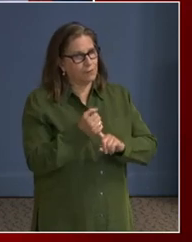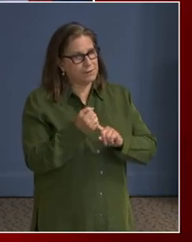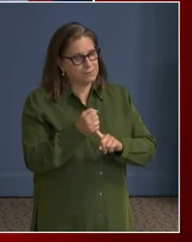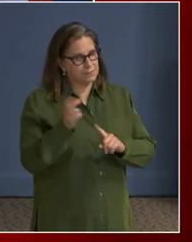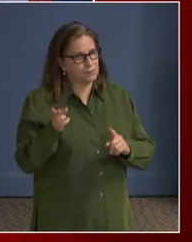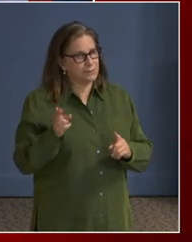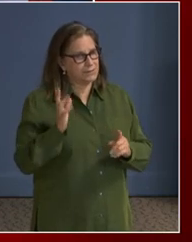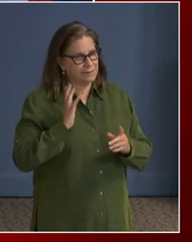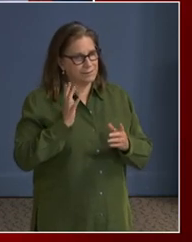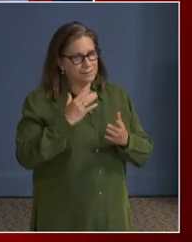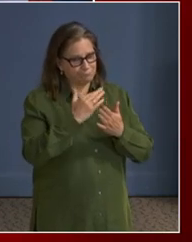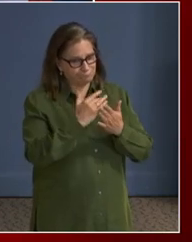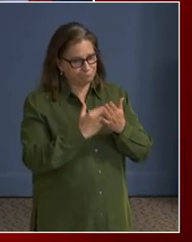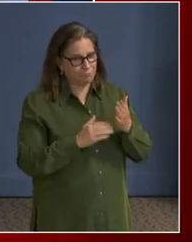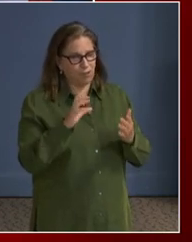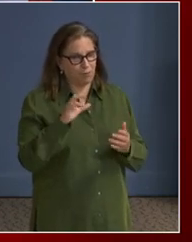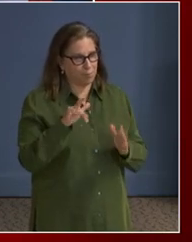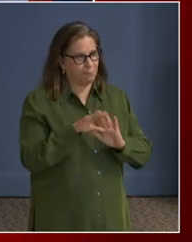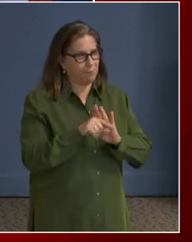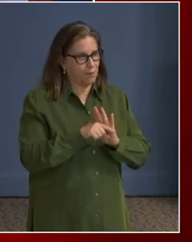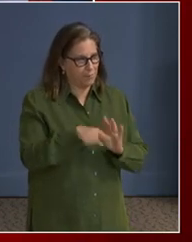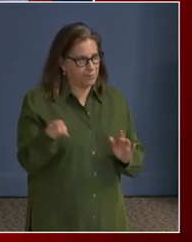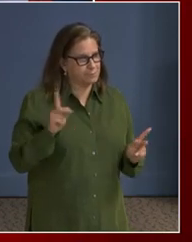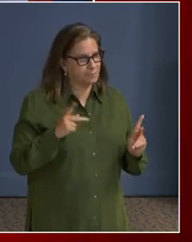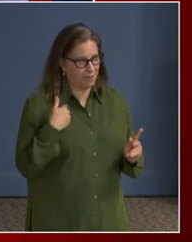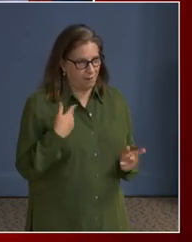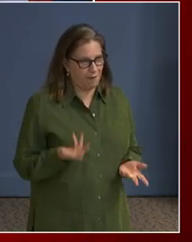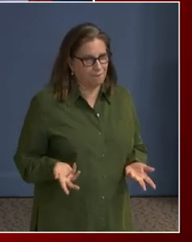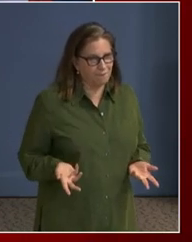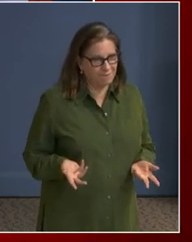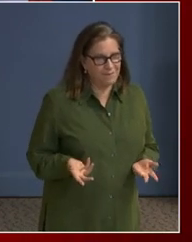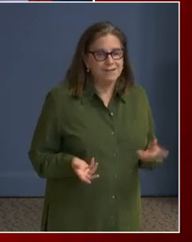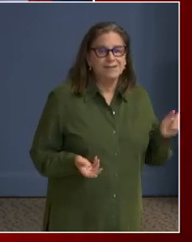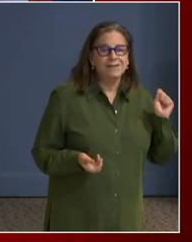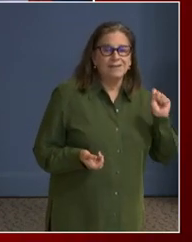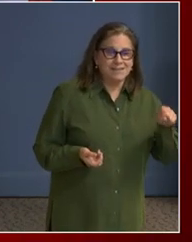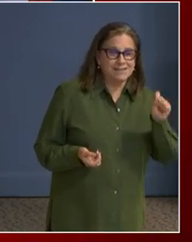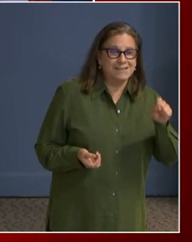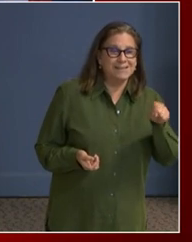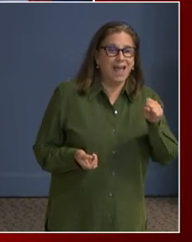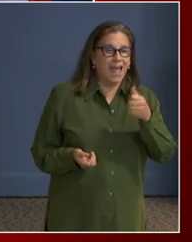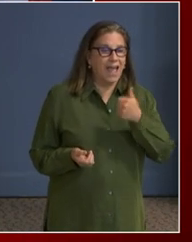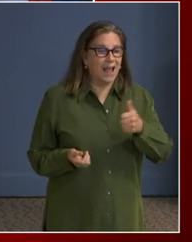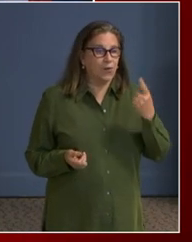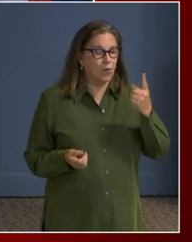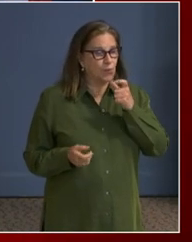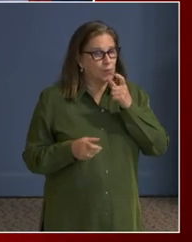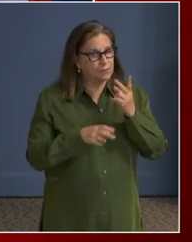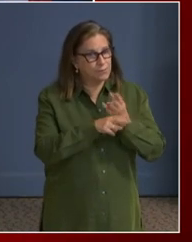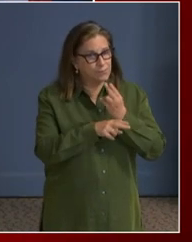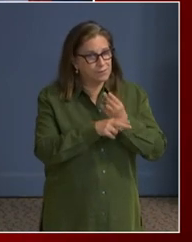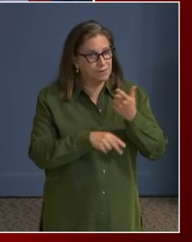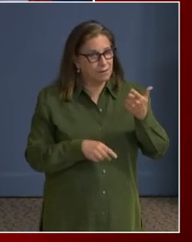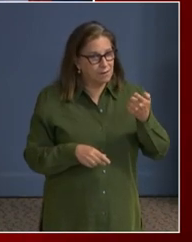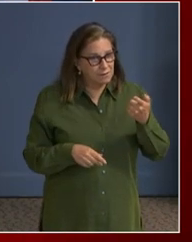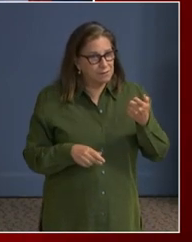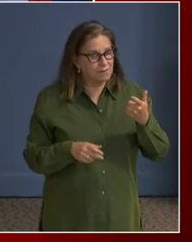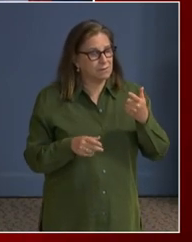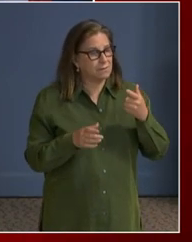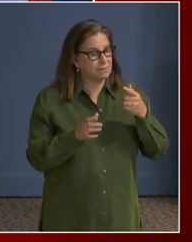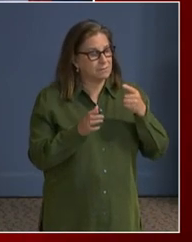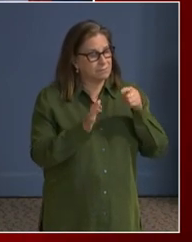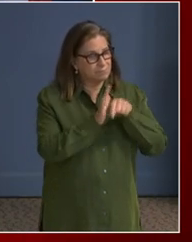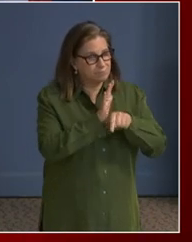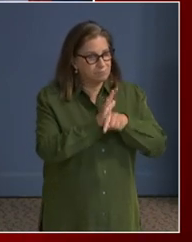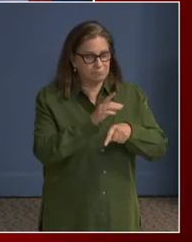who will pick up an illegal firearm in our community have to be held accountable. There has to be consequences that change behavior. Such as what, holding